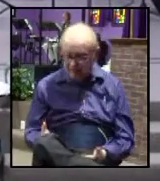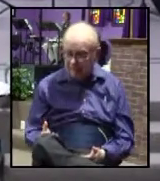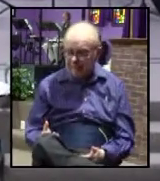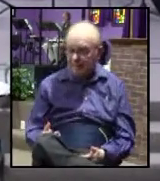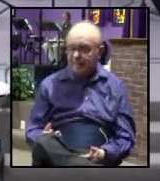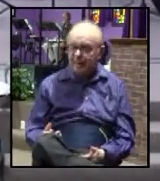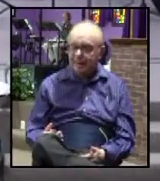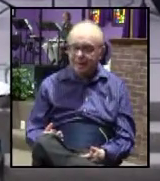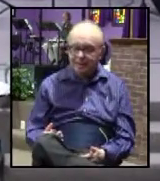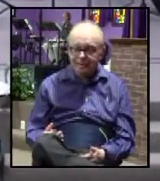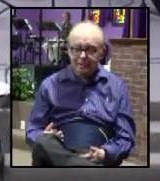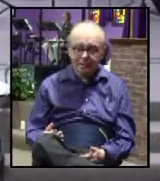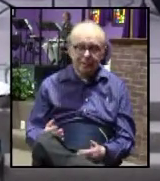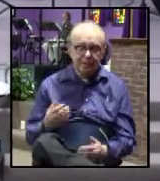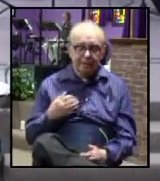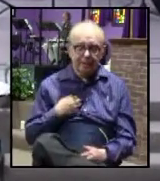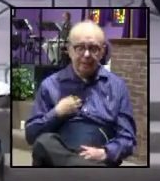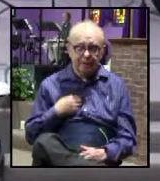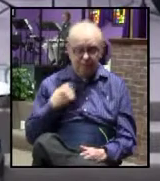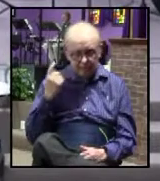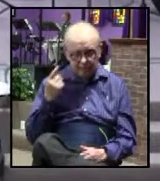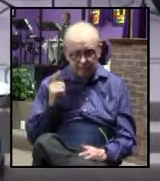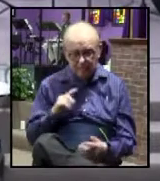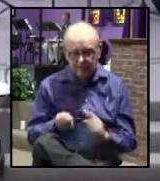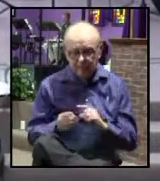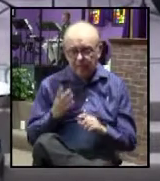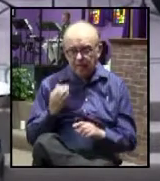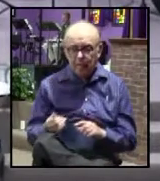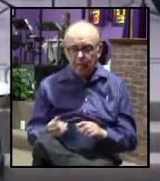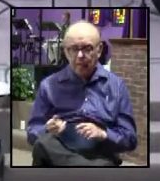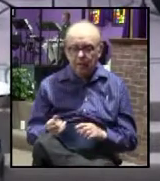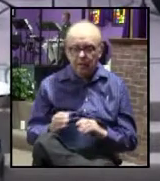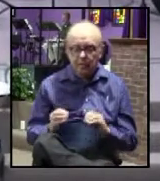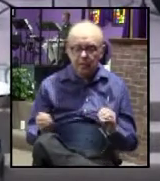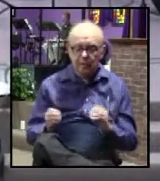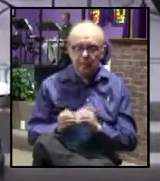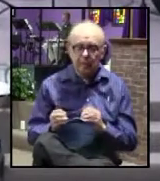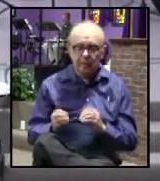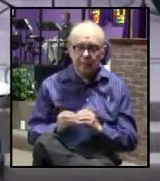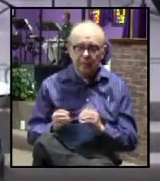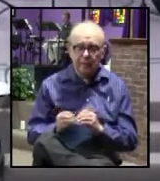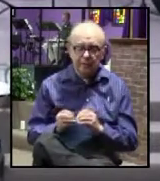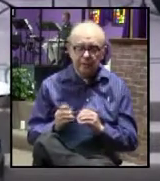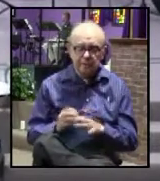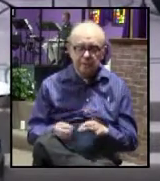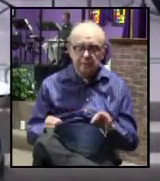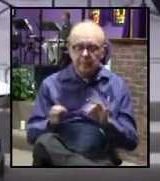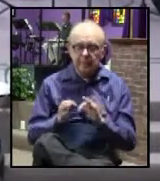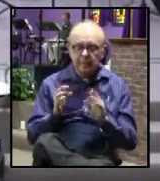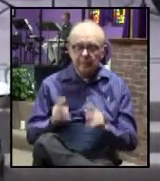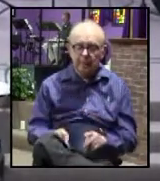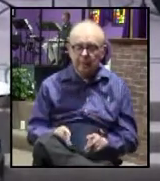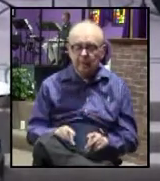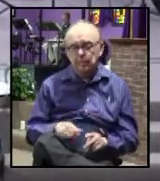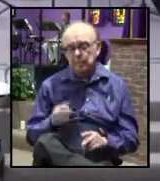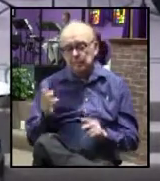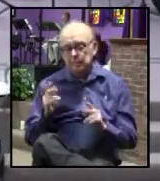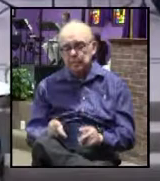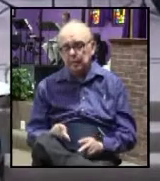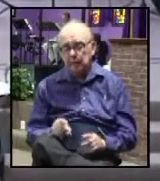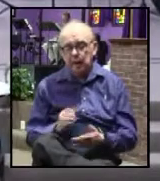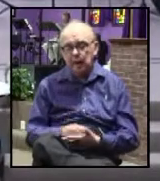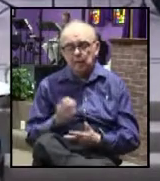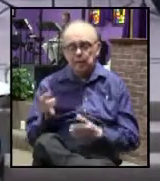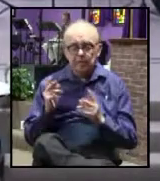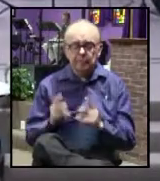watched. But what happened in my head was it changed because I no longer was this important person. I was another human being helping